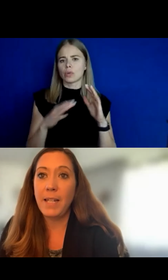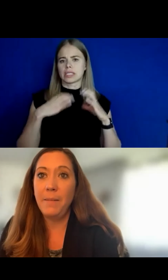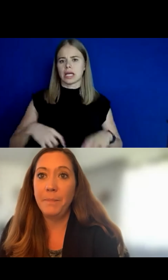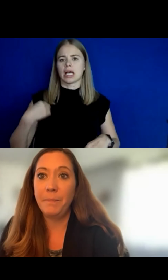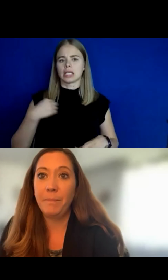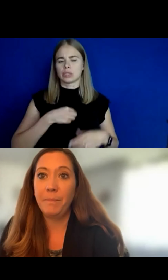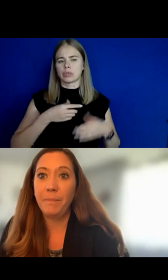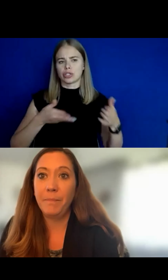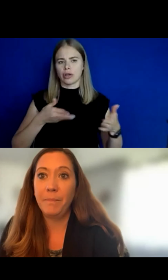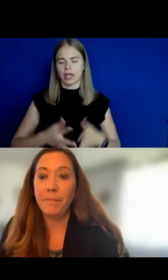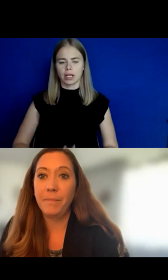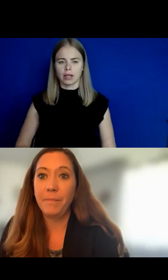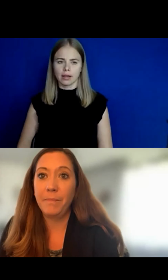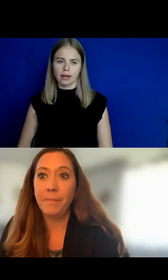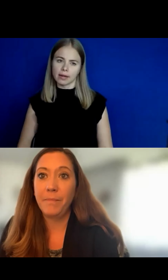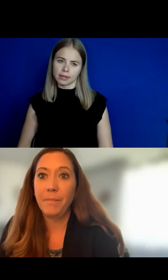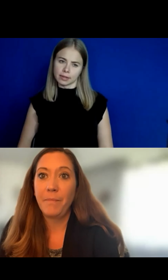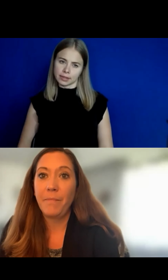Next slide.